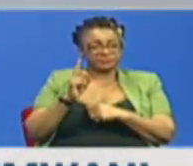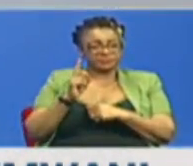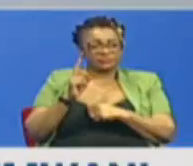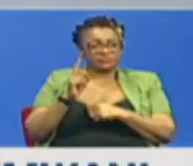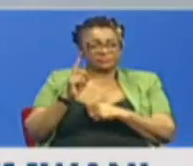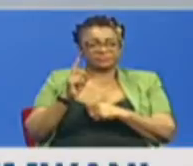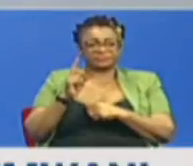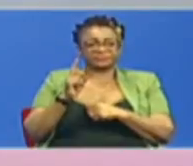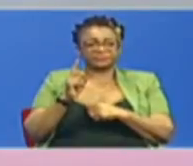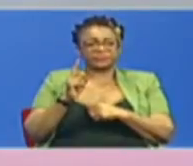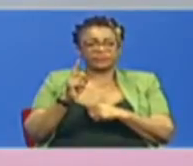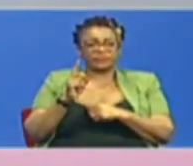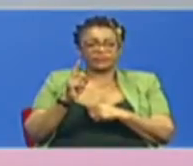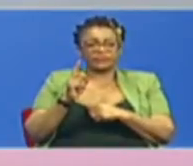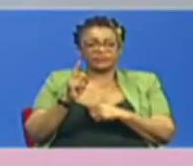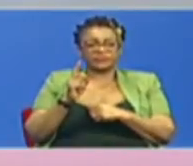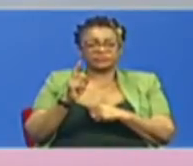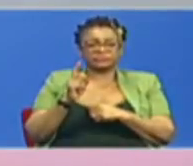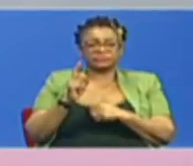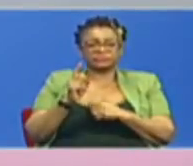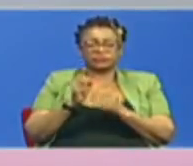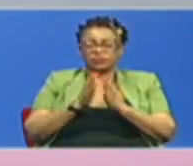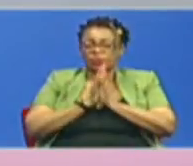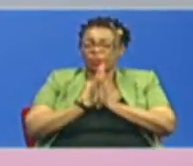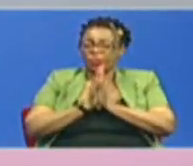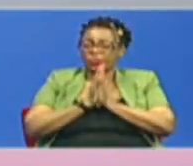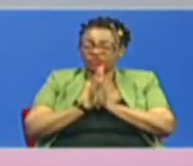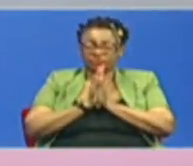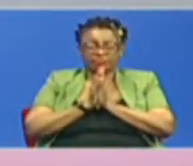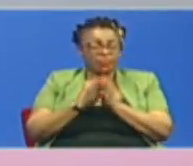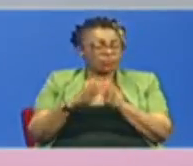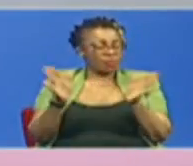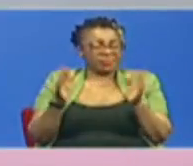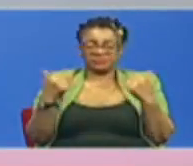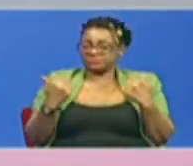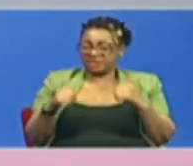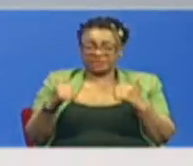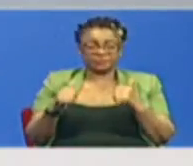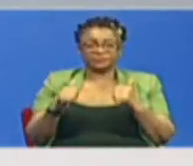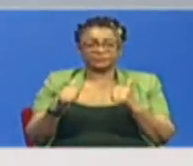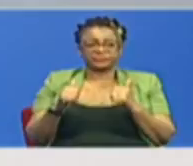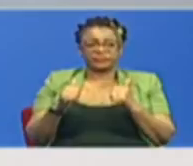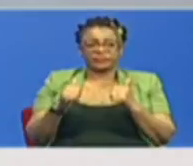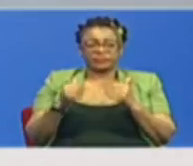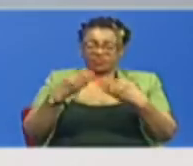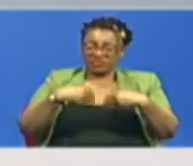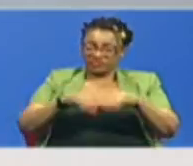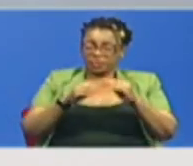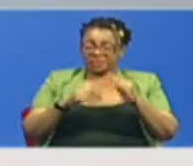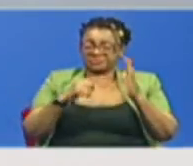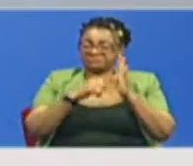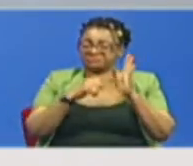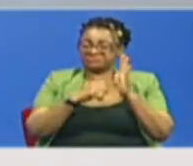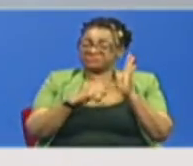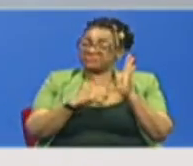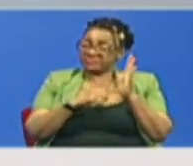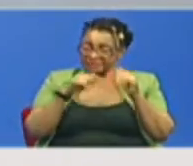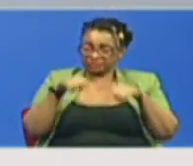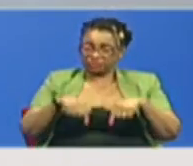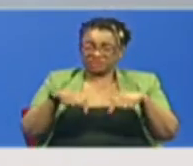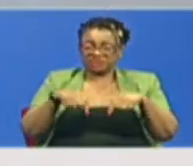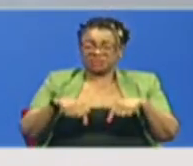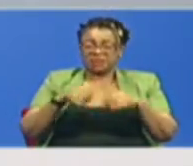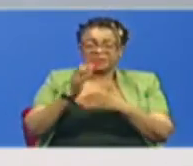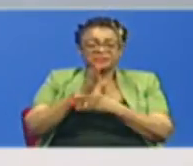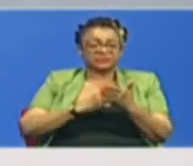Now, most places of worship are yet to reopen, despite a directive allowing them to, taking effect today. Some churches,